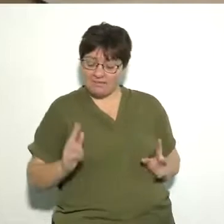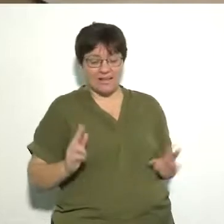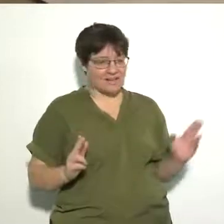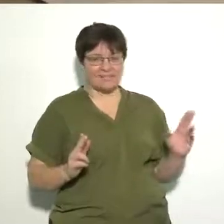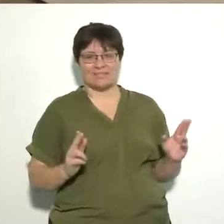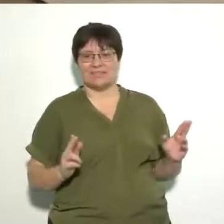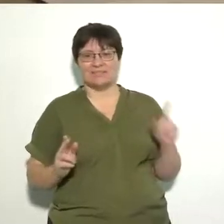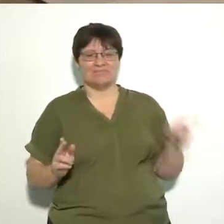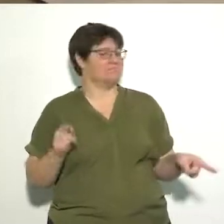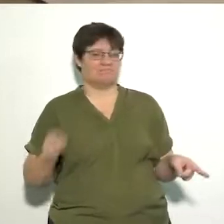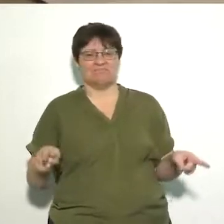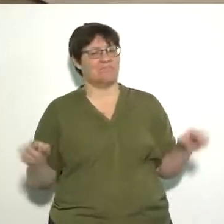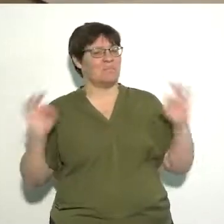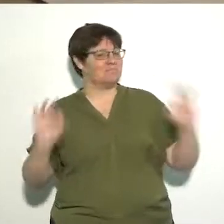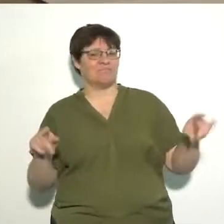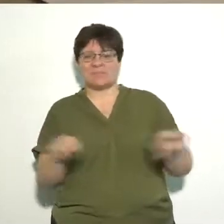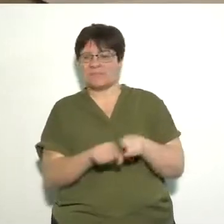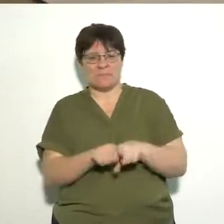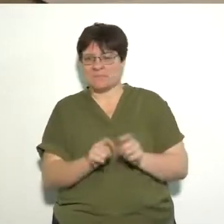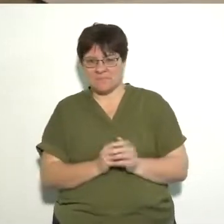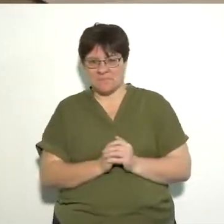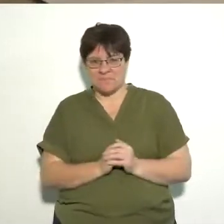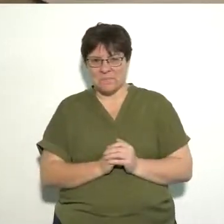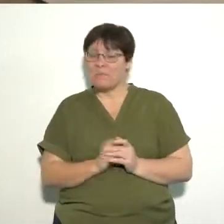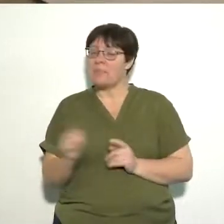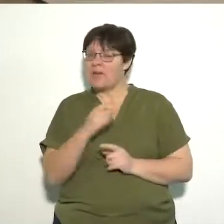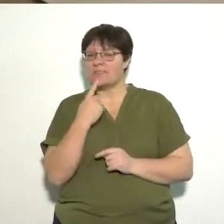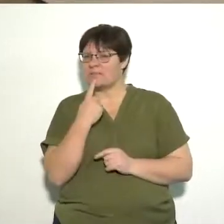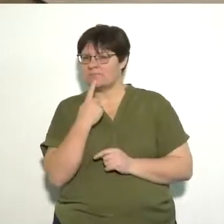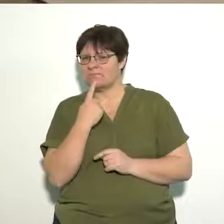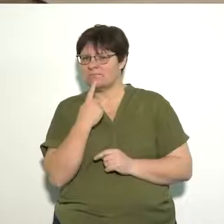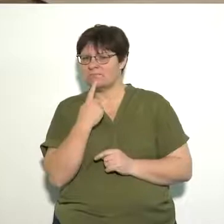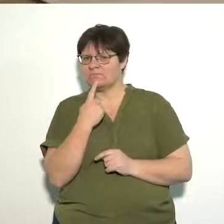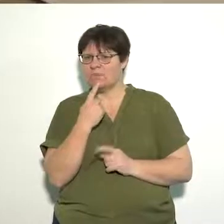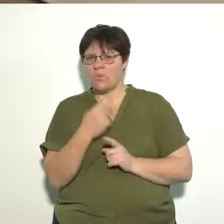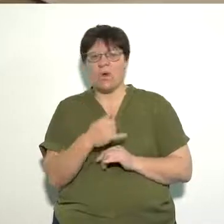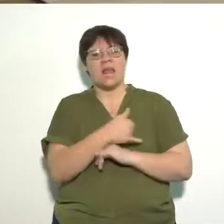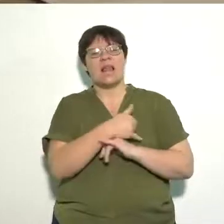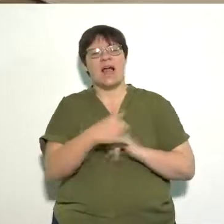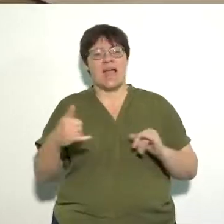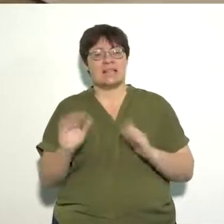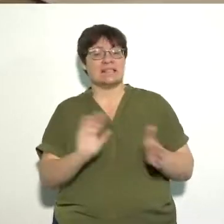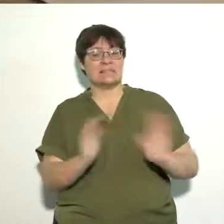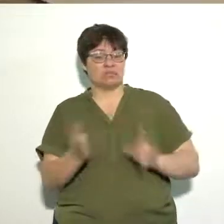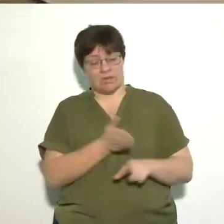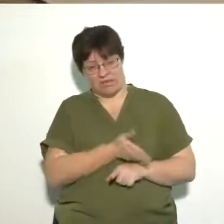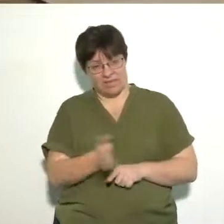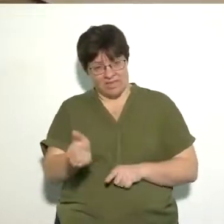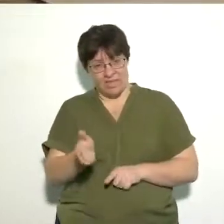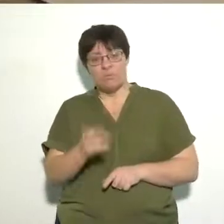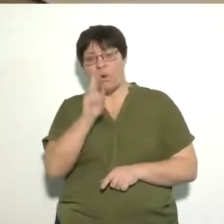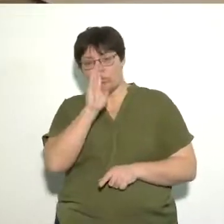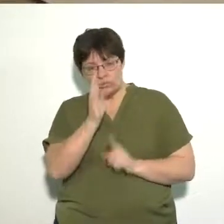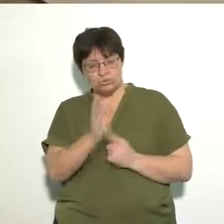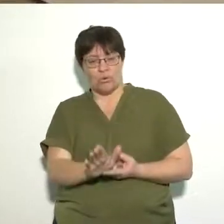leather, it's not quite symmetrical. Also, others might argue that maybe if I had a line of symmetry going this way, it would